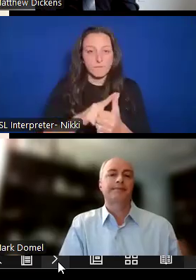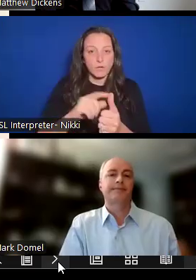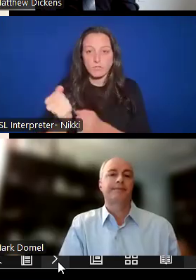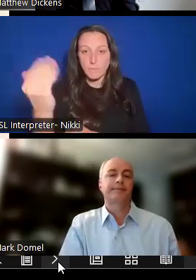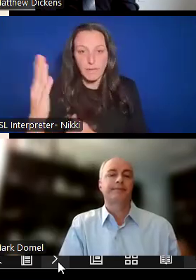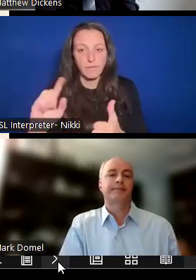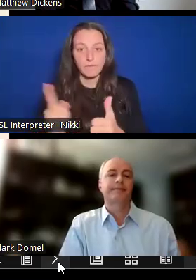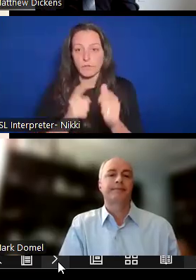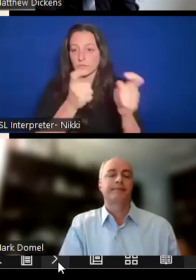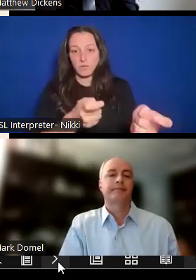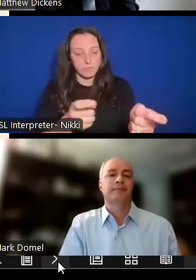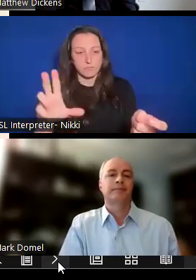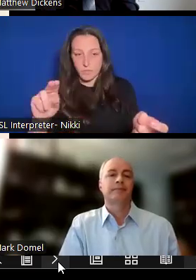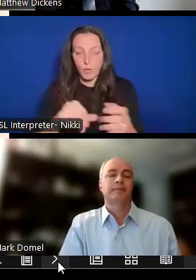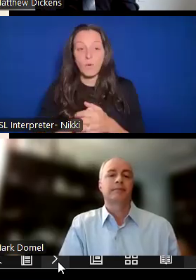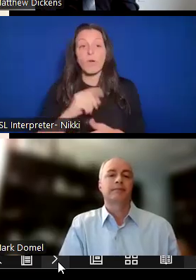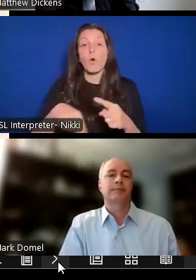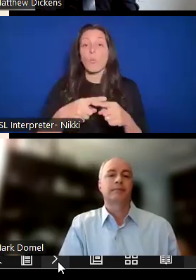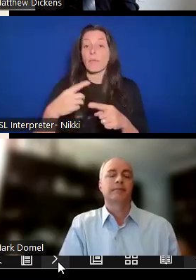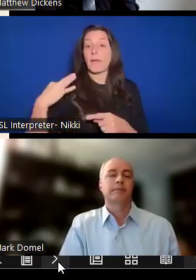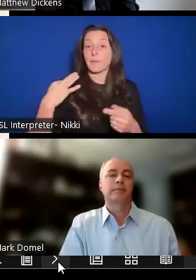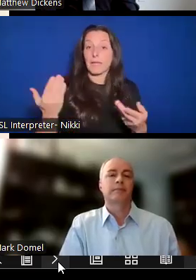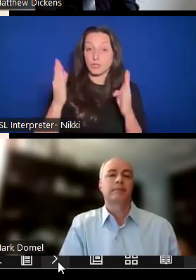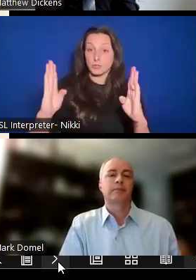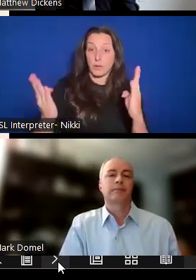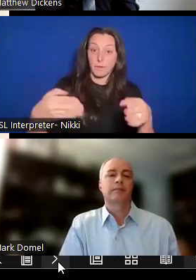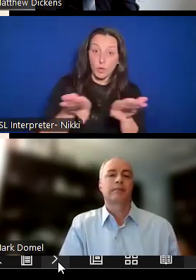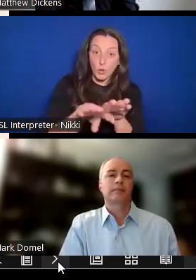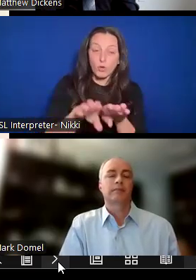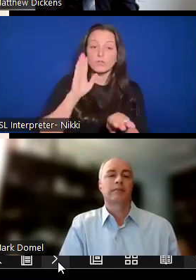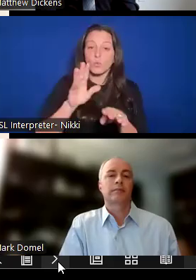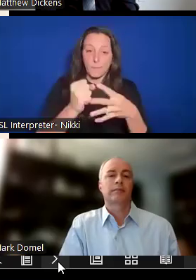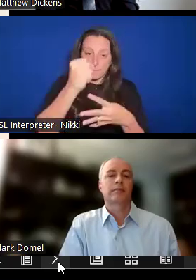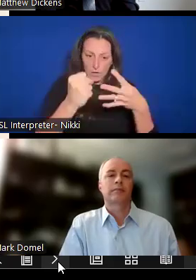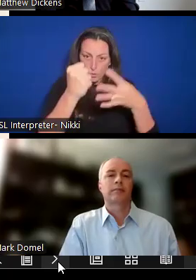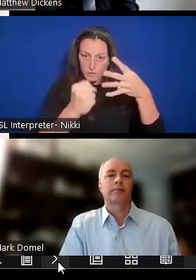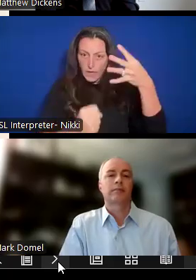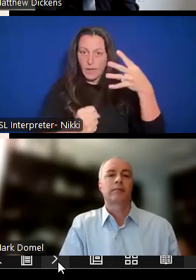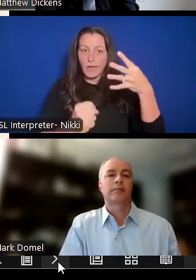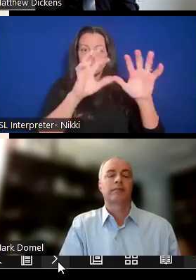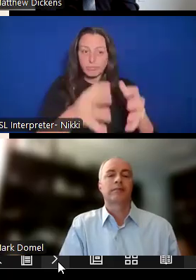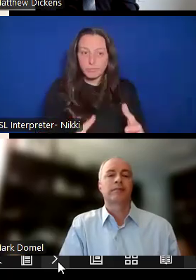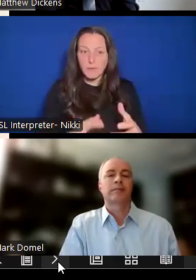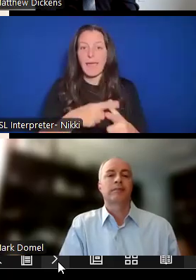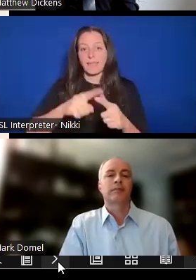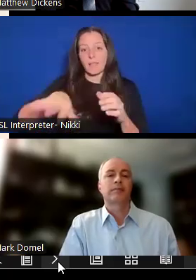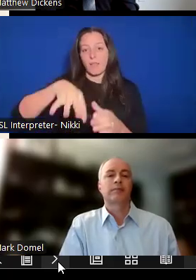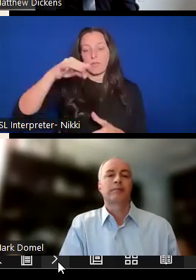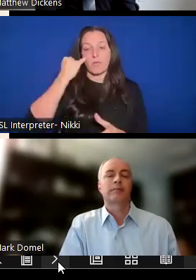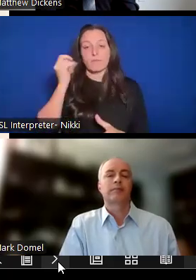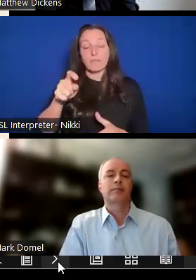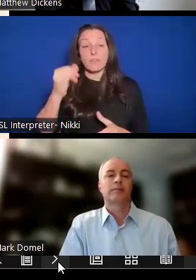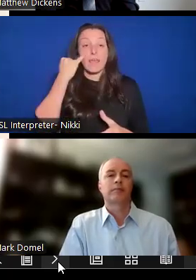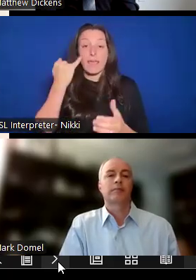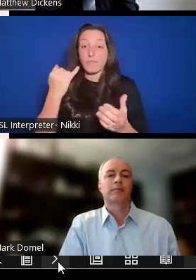When the applications close, we will prioritize all applications and run the lottery if needed. So if the amount of applications does not